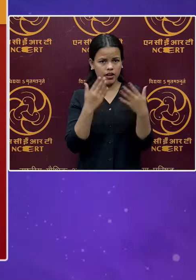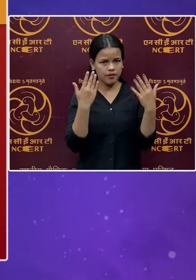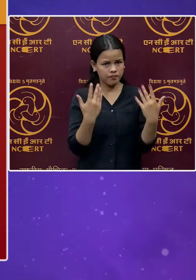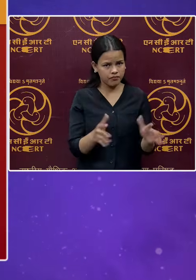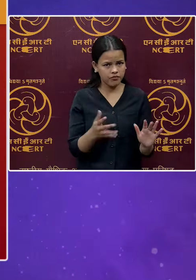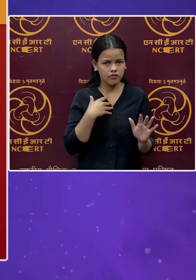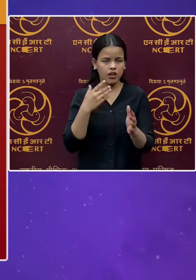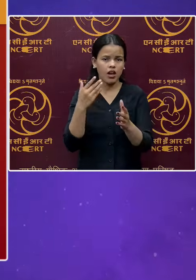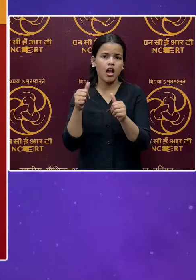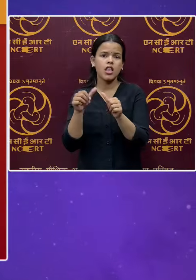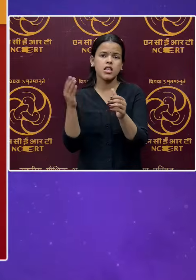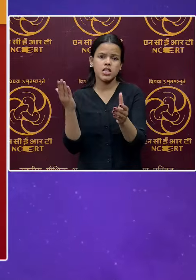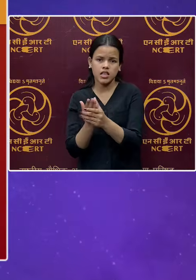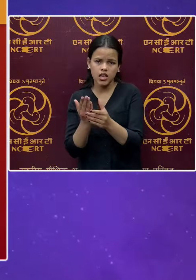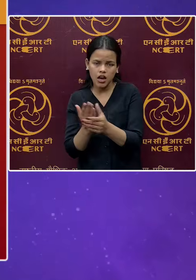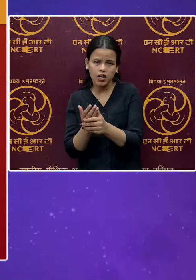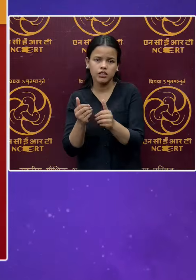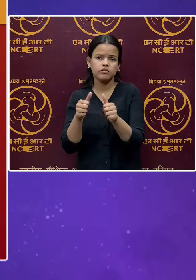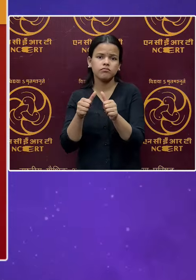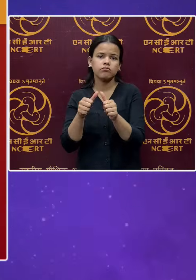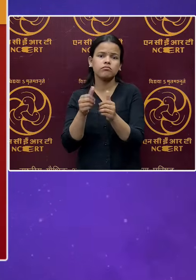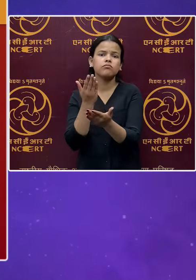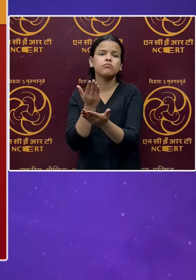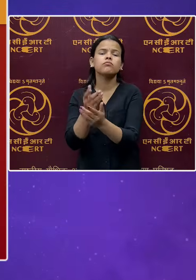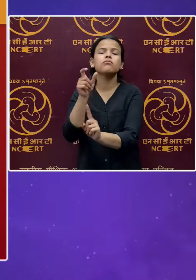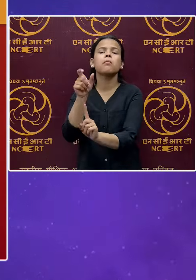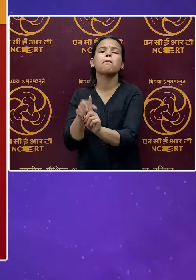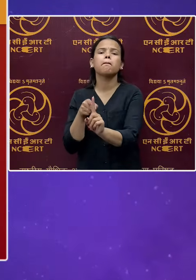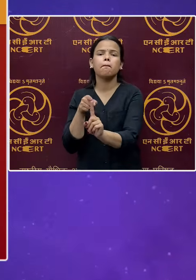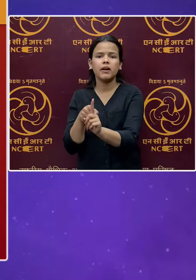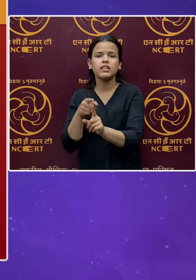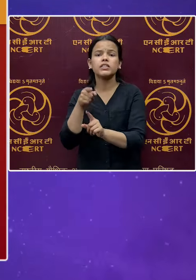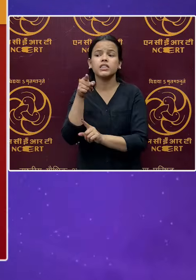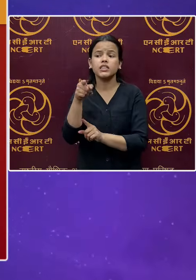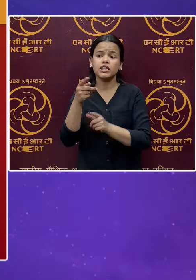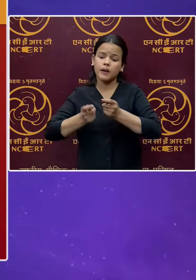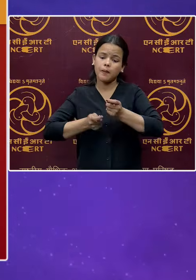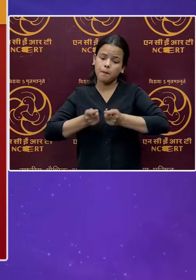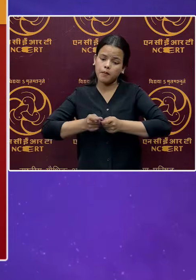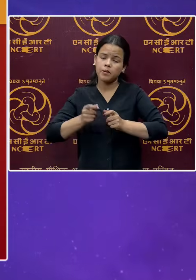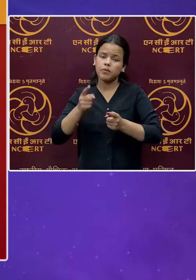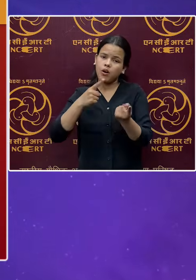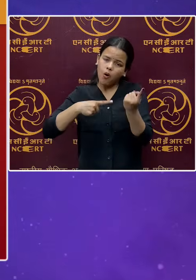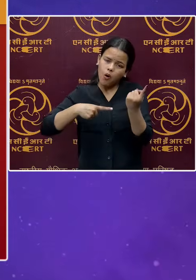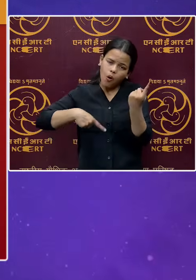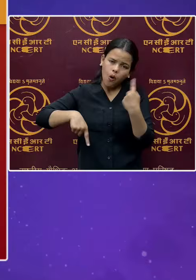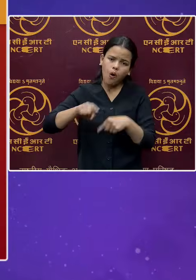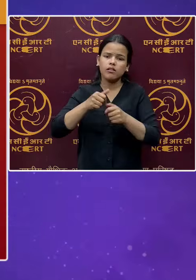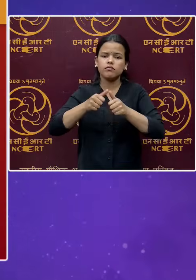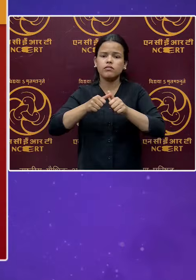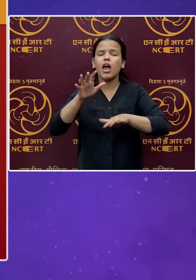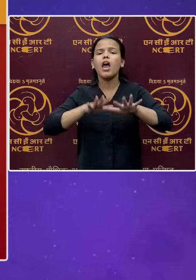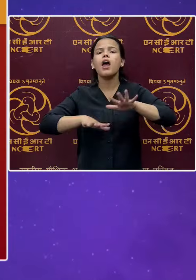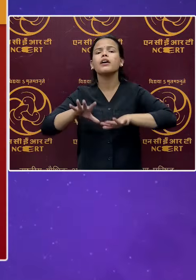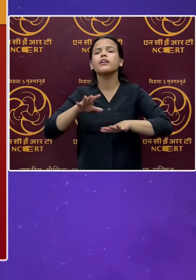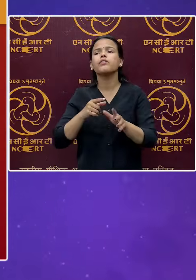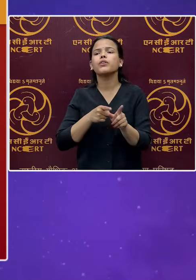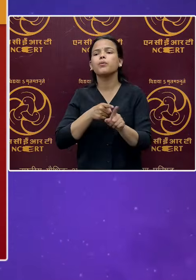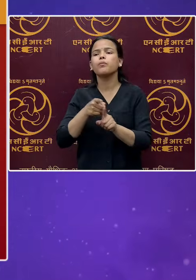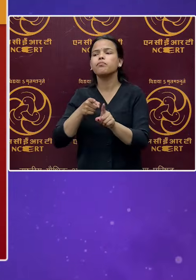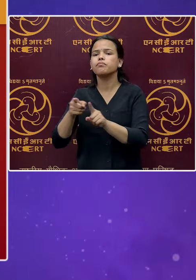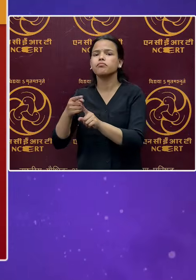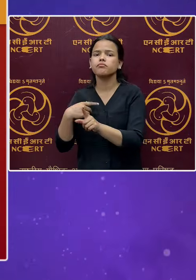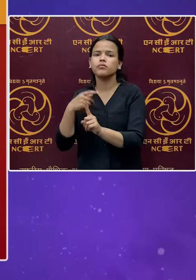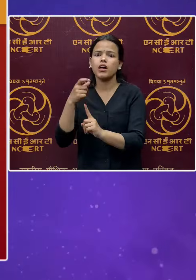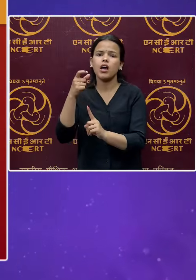assigned by the administrator. They can monitor all the activities across the platform inside each course. So